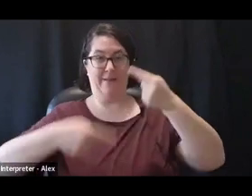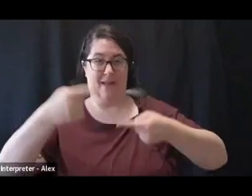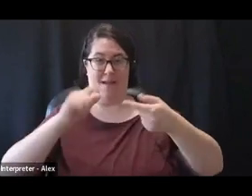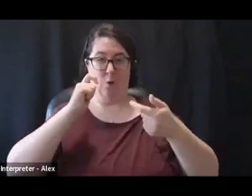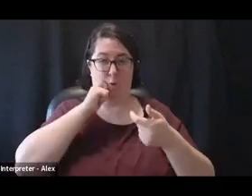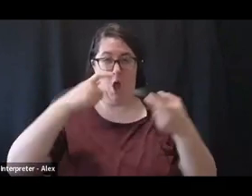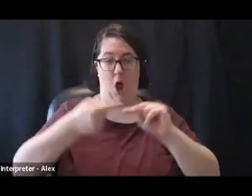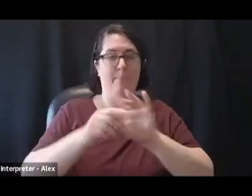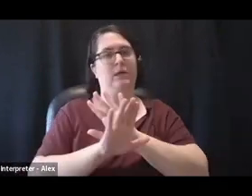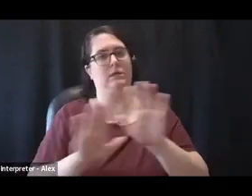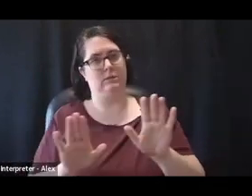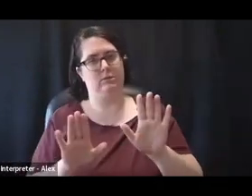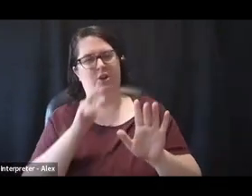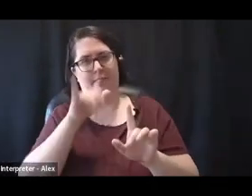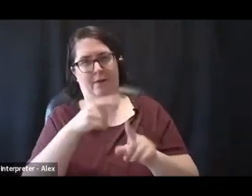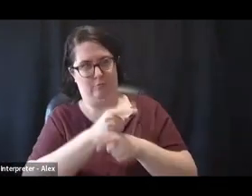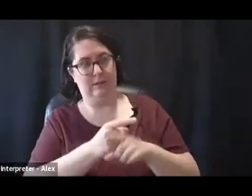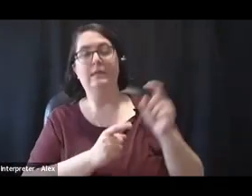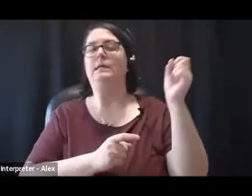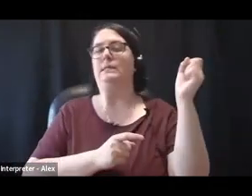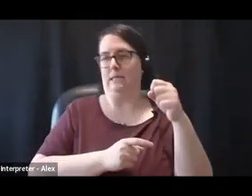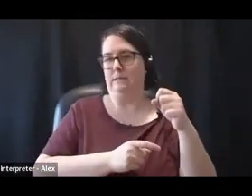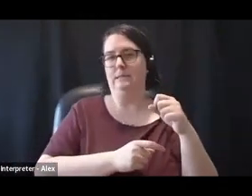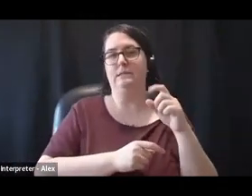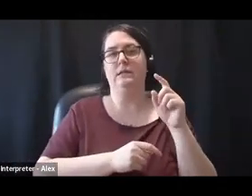Yeah. And I just add to that